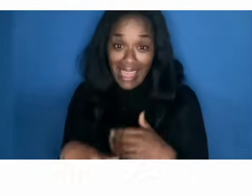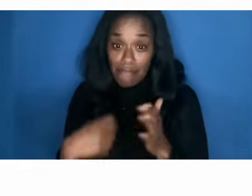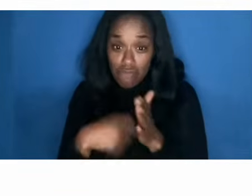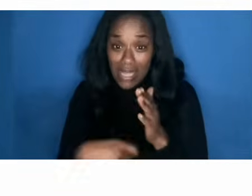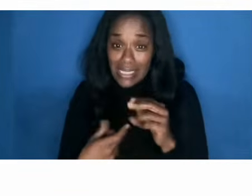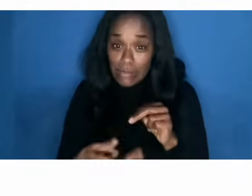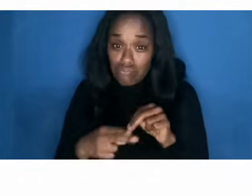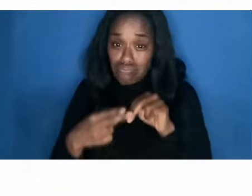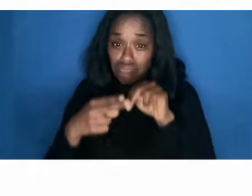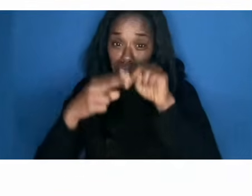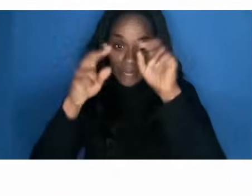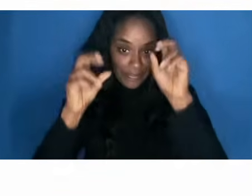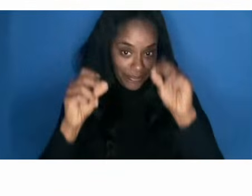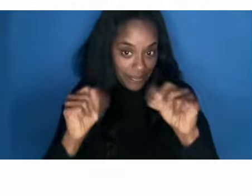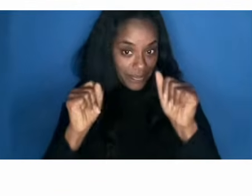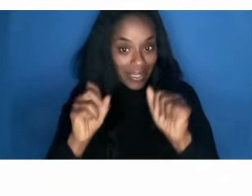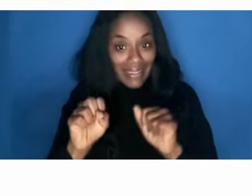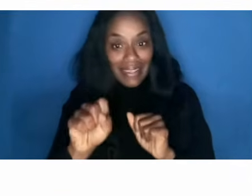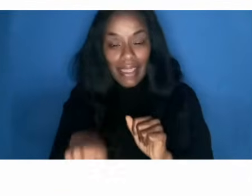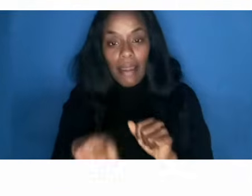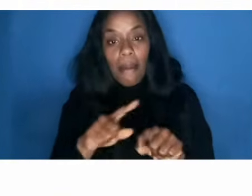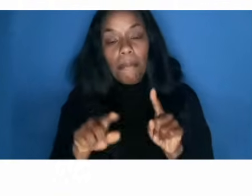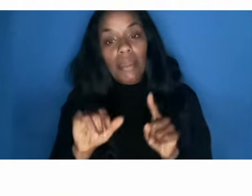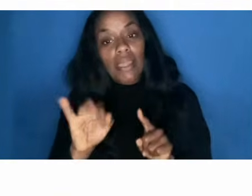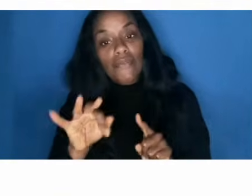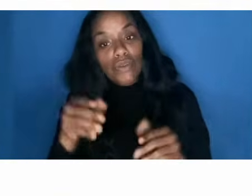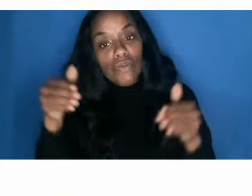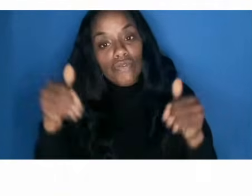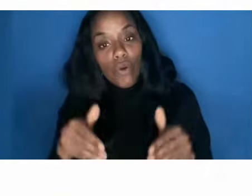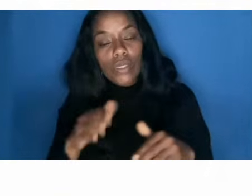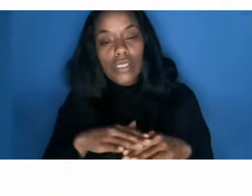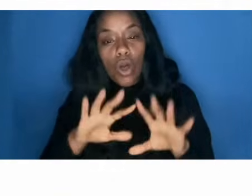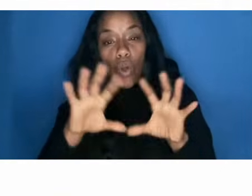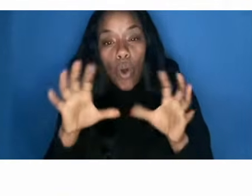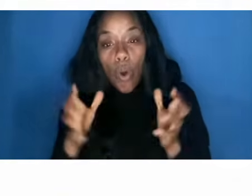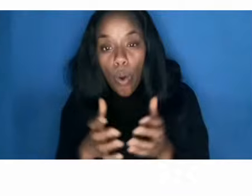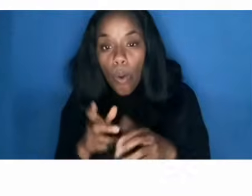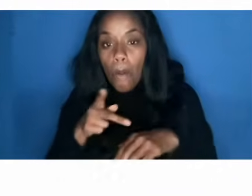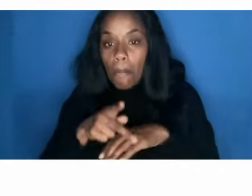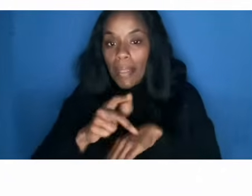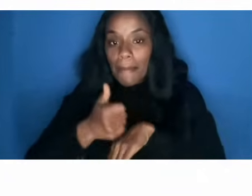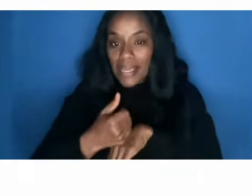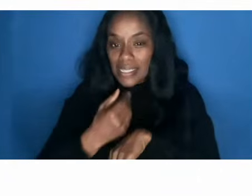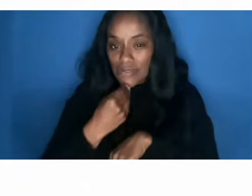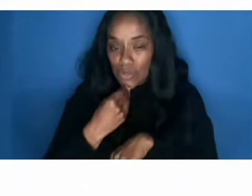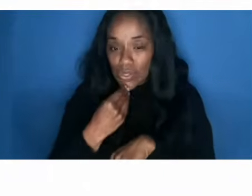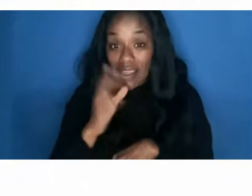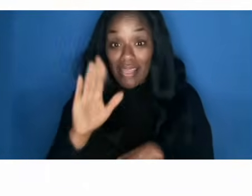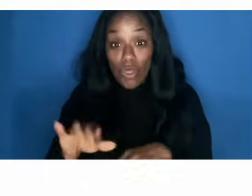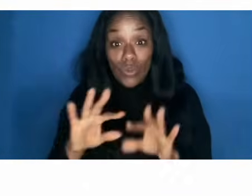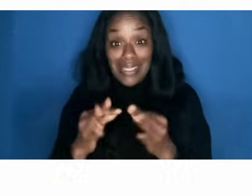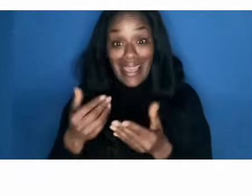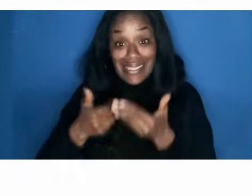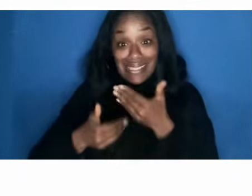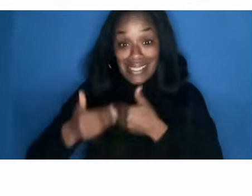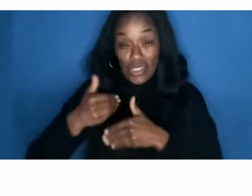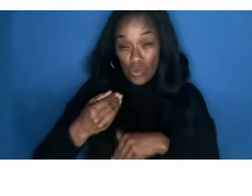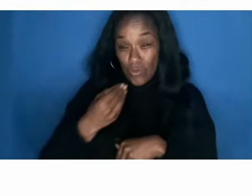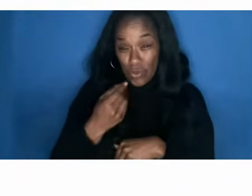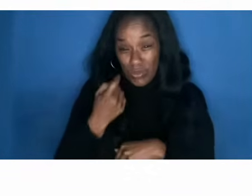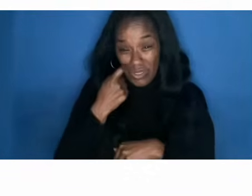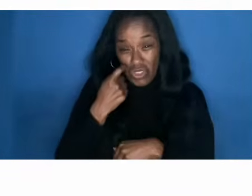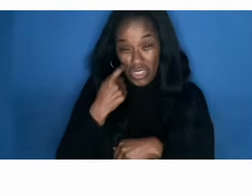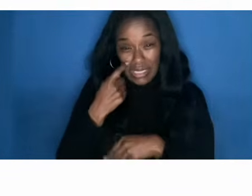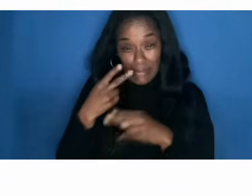quickly. But if you focus on whole plant-based foods and really focus on those ancestral foods that we were talking about